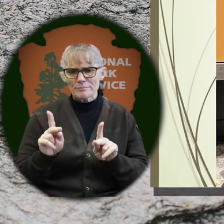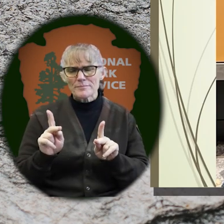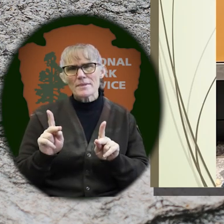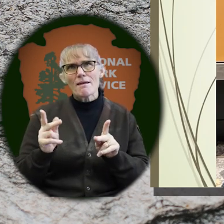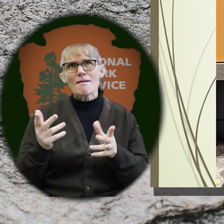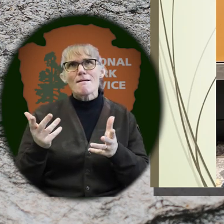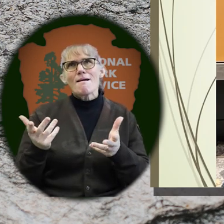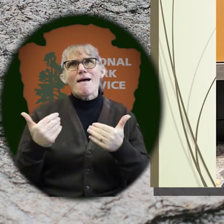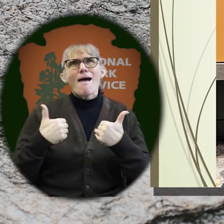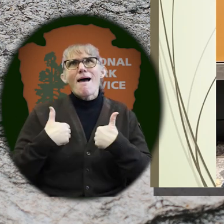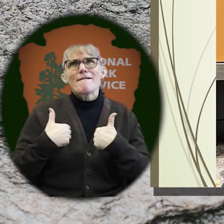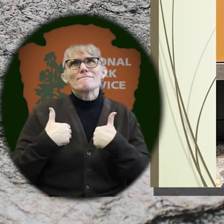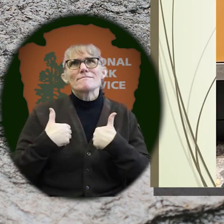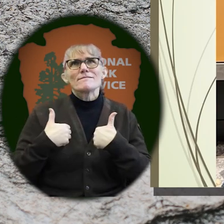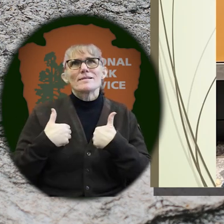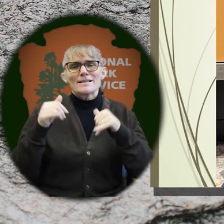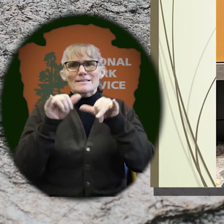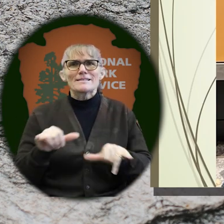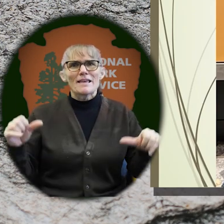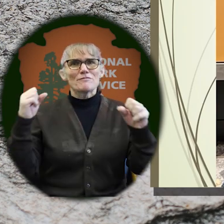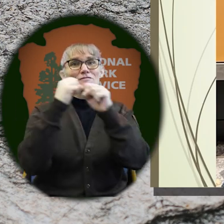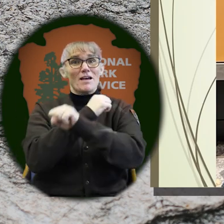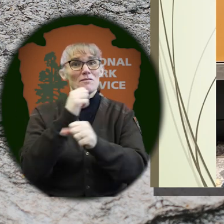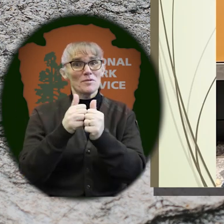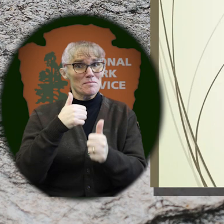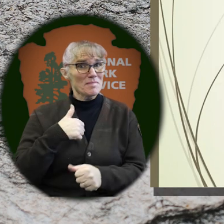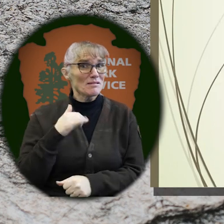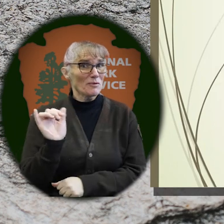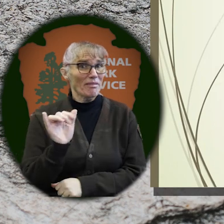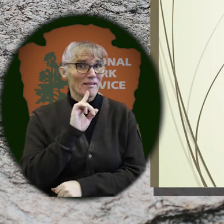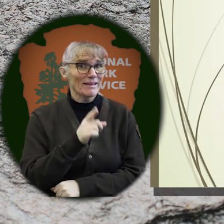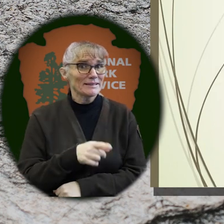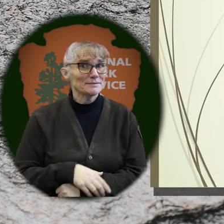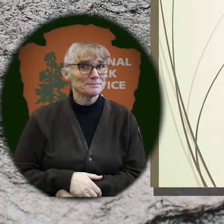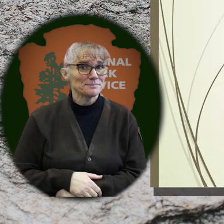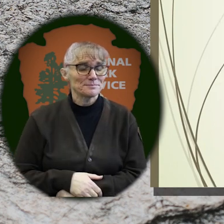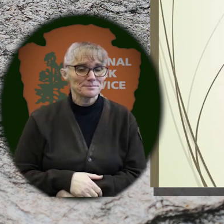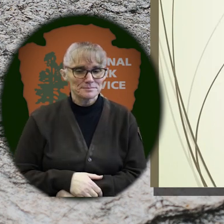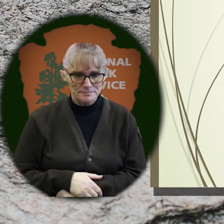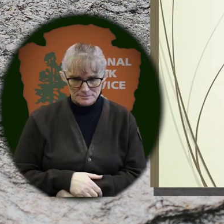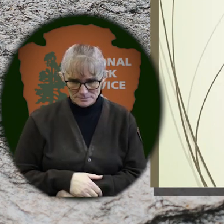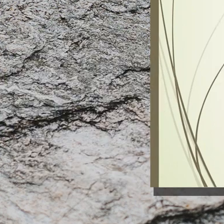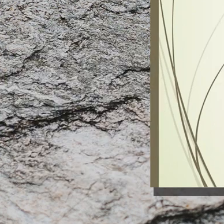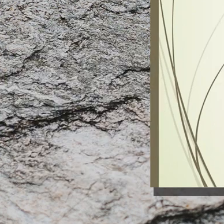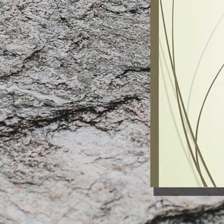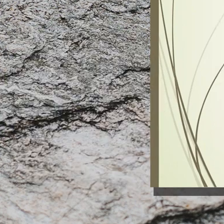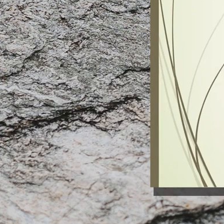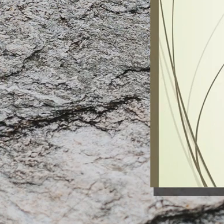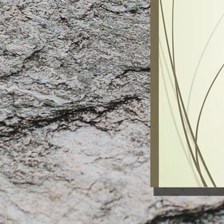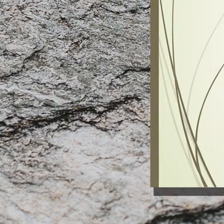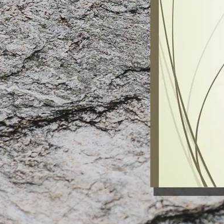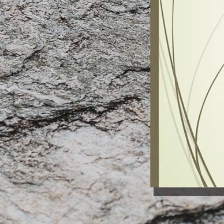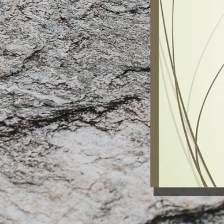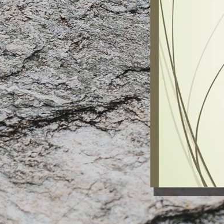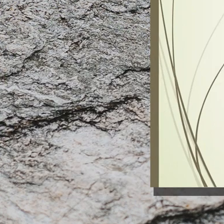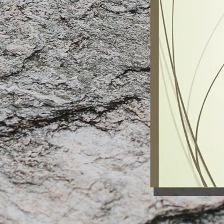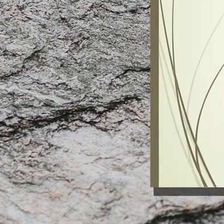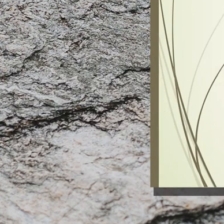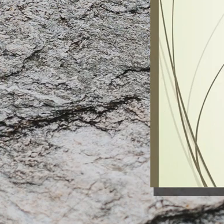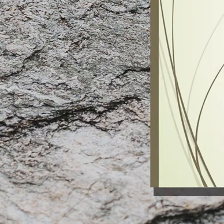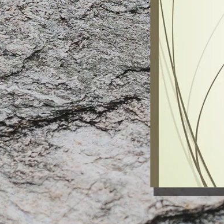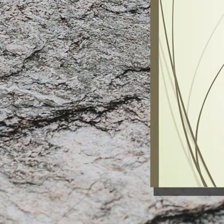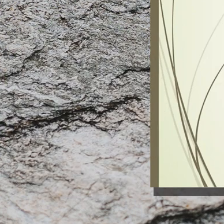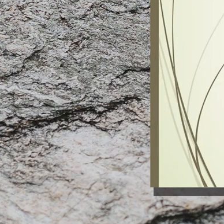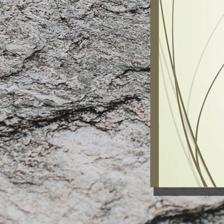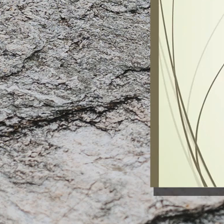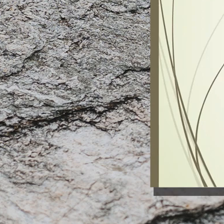who are just going through the same fight as me, essentially. Title, Some Rhino History. Two dark brown rhinoceros look at us in a grassland. One has one pointed horn above its